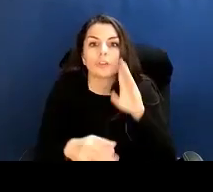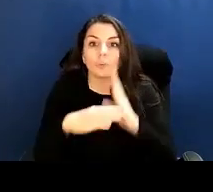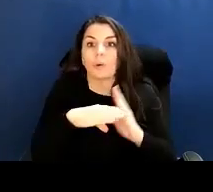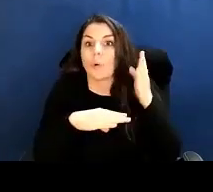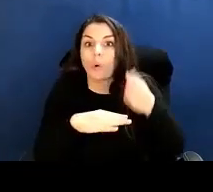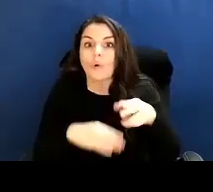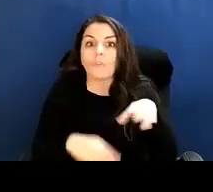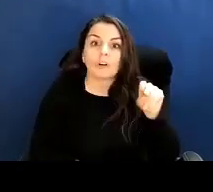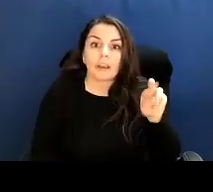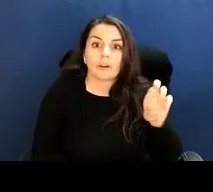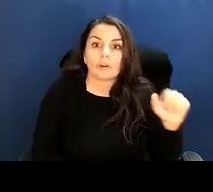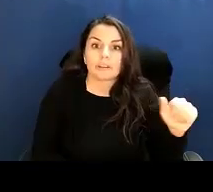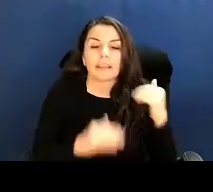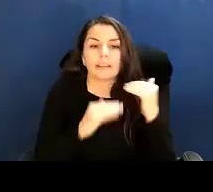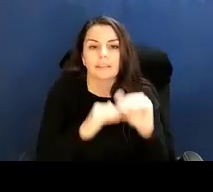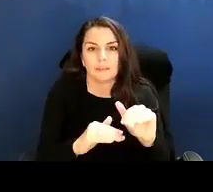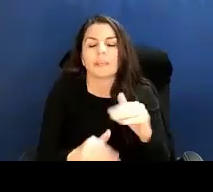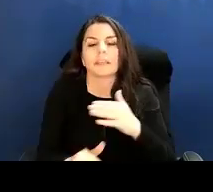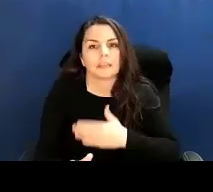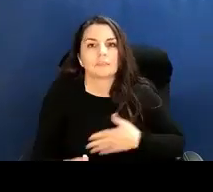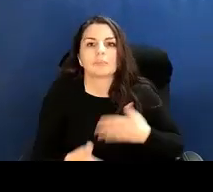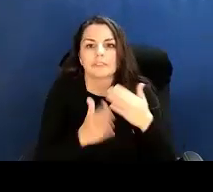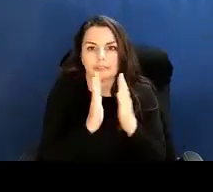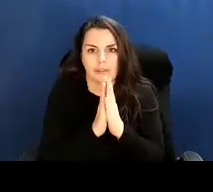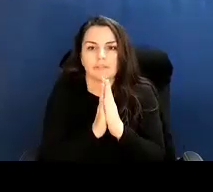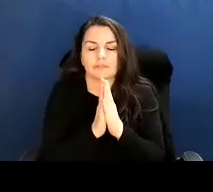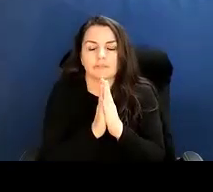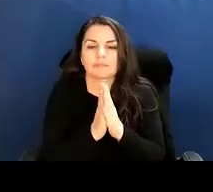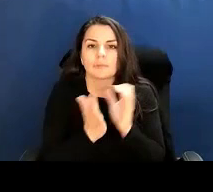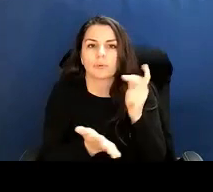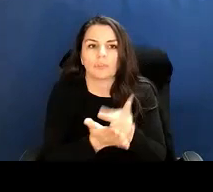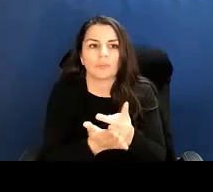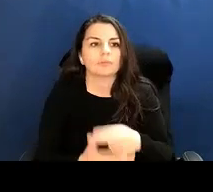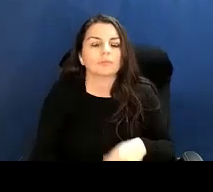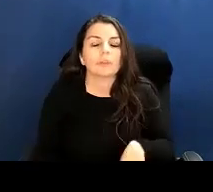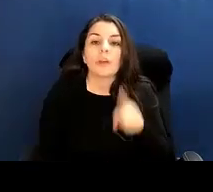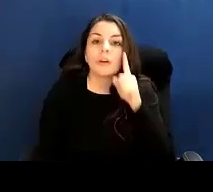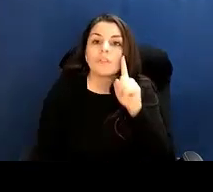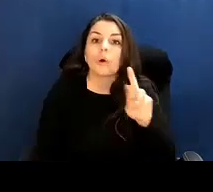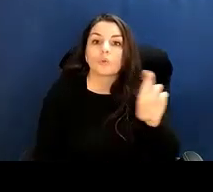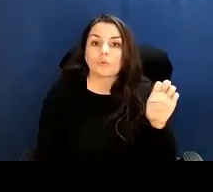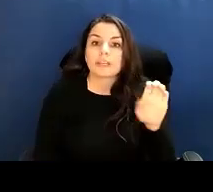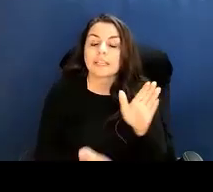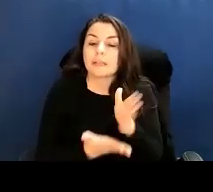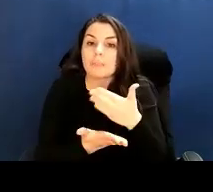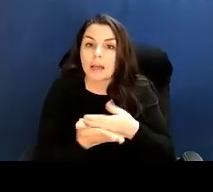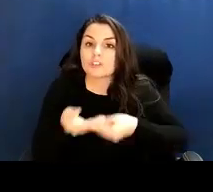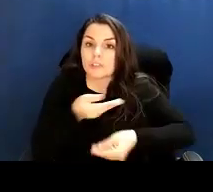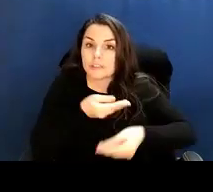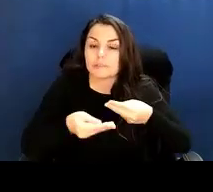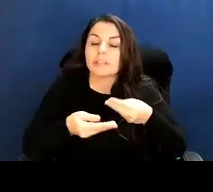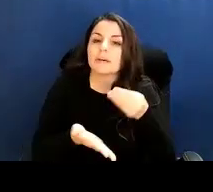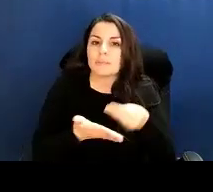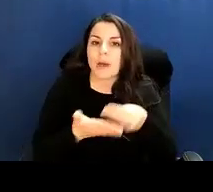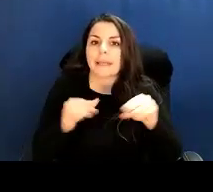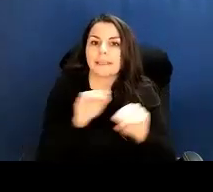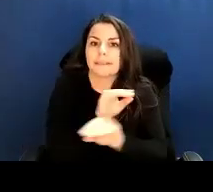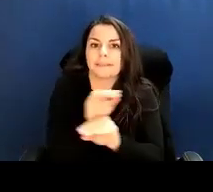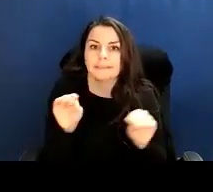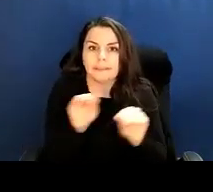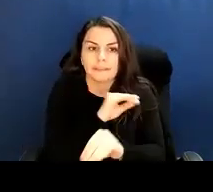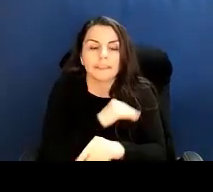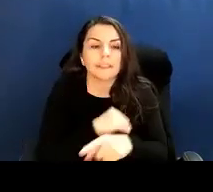You do need prior approval if you're going to have a change of PI. for certain types of rebudgeting, which